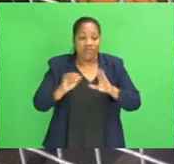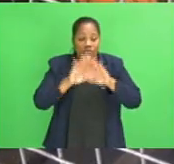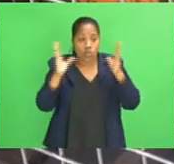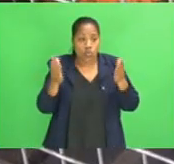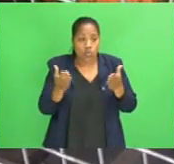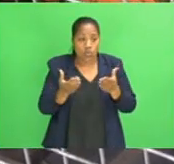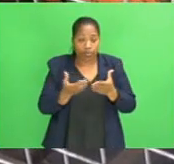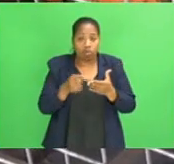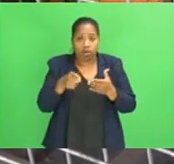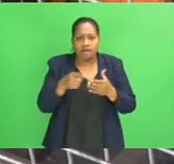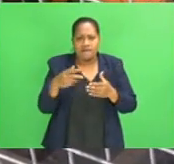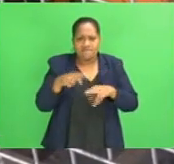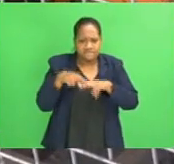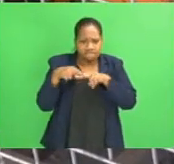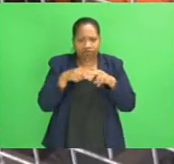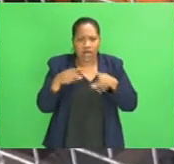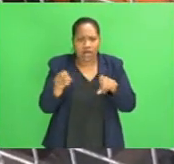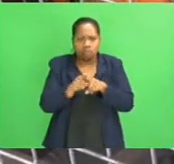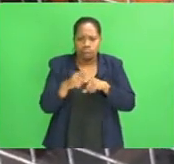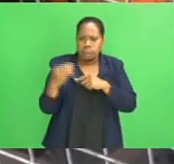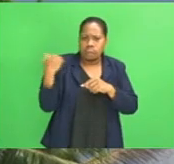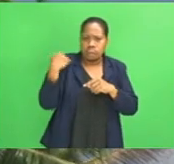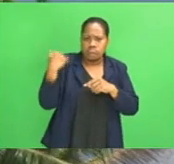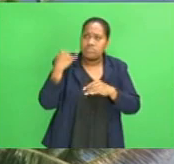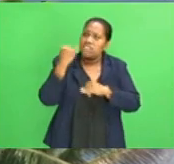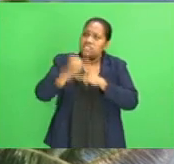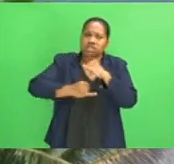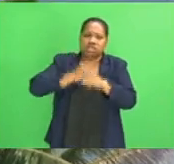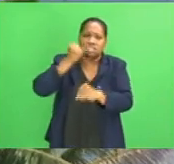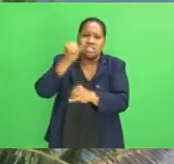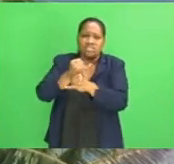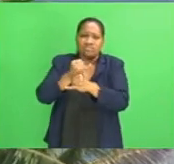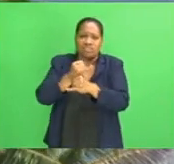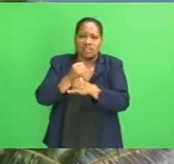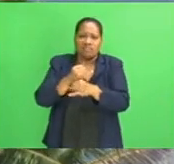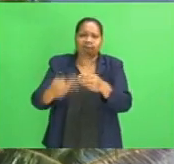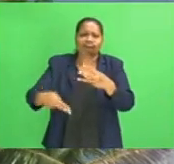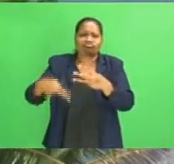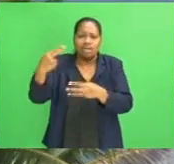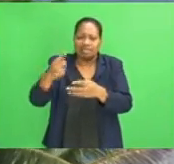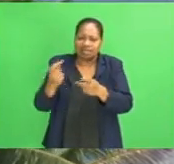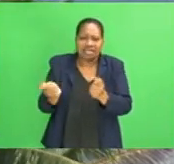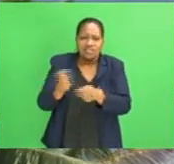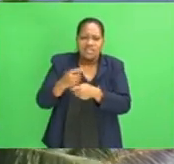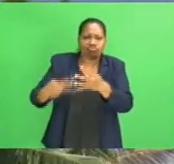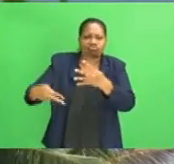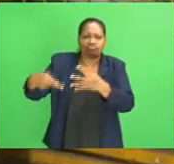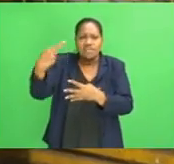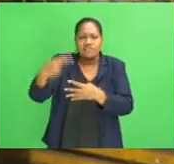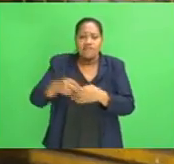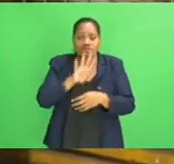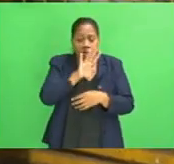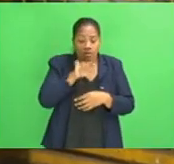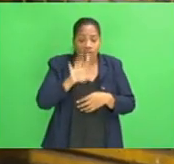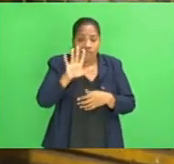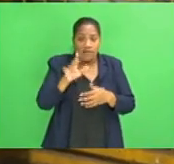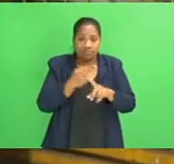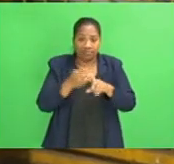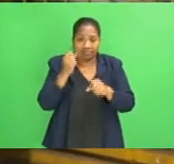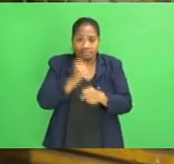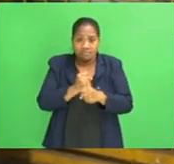Fiji is also affected by international freight rate and exchange rates. 4.5 kg cylinder